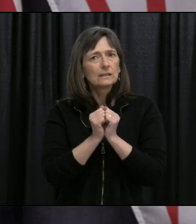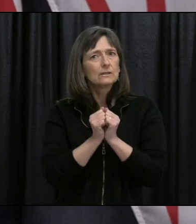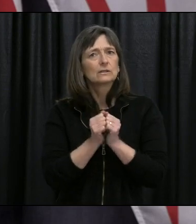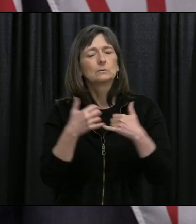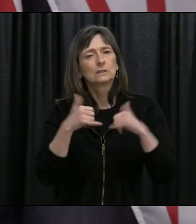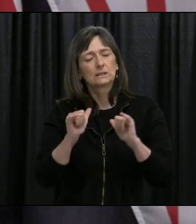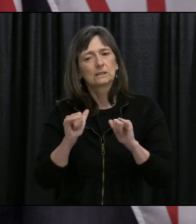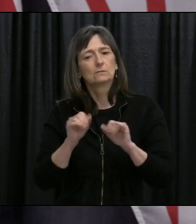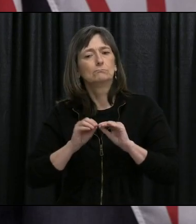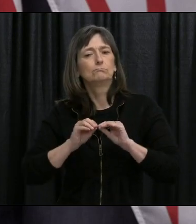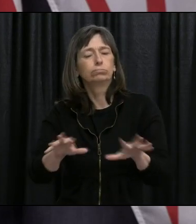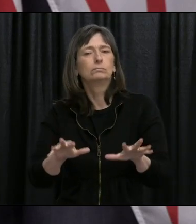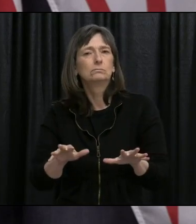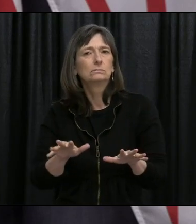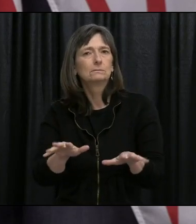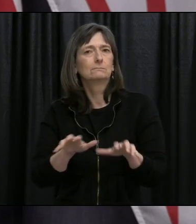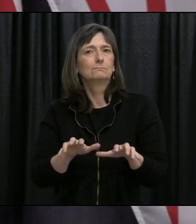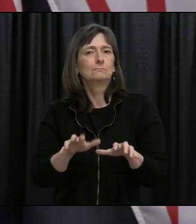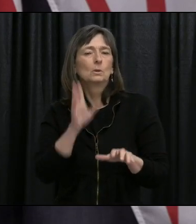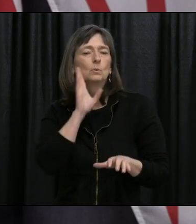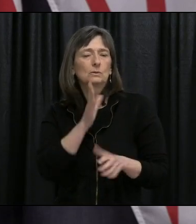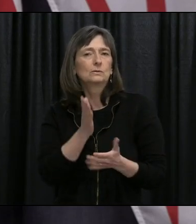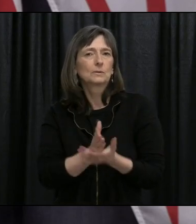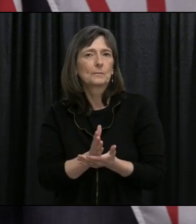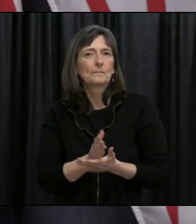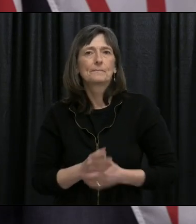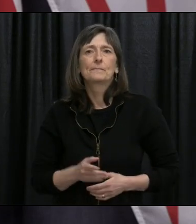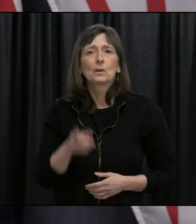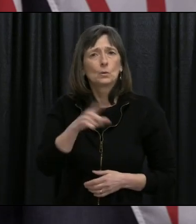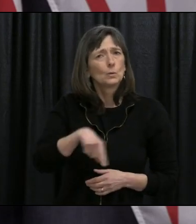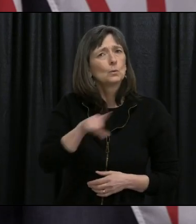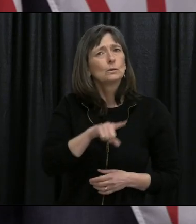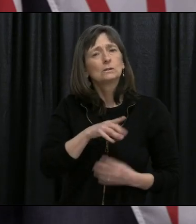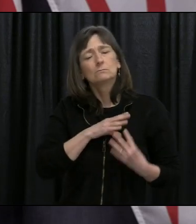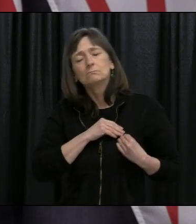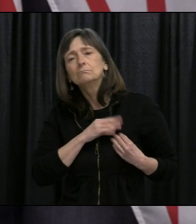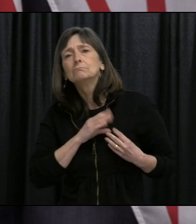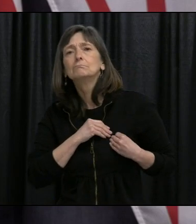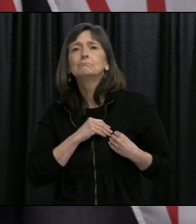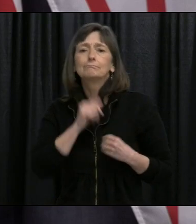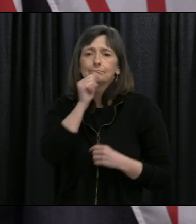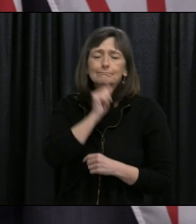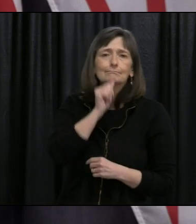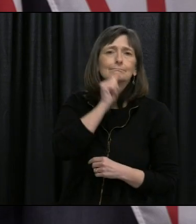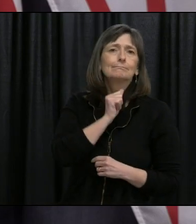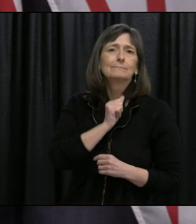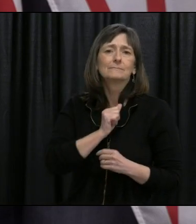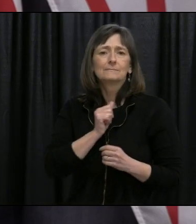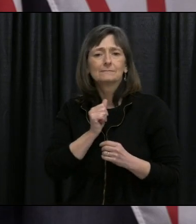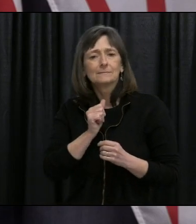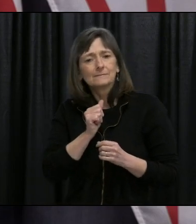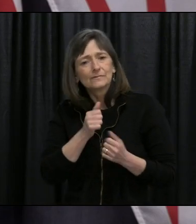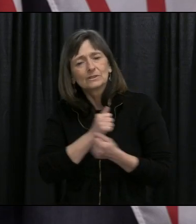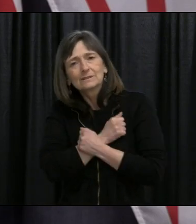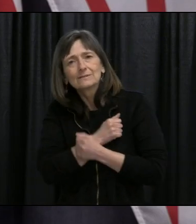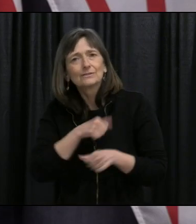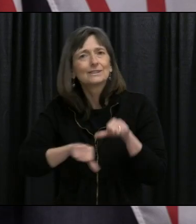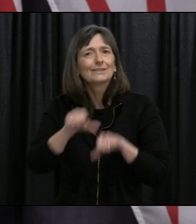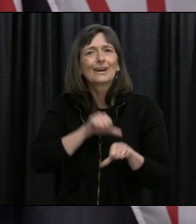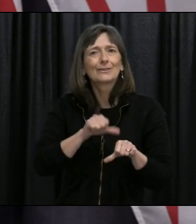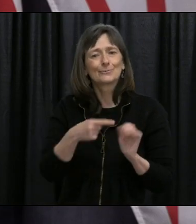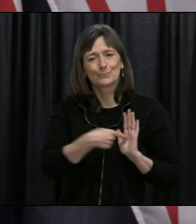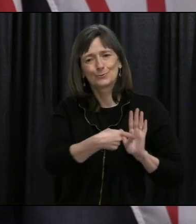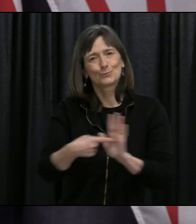we have faced this pandemic in an extraordinary way with courage, compassion, and tolerance, qualities that define our spirit and our